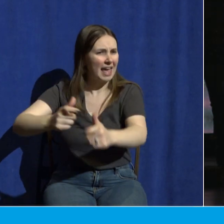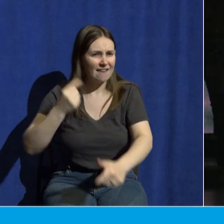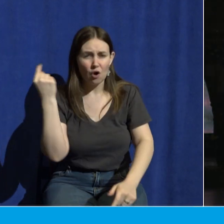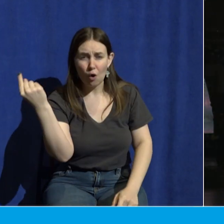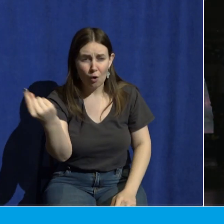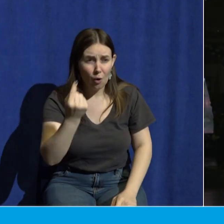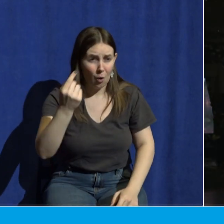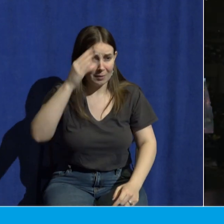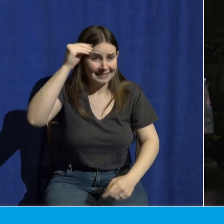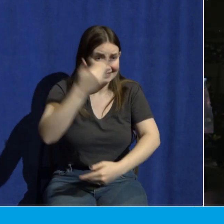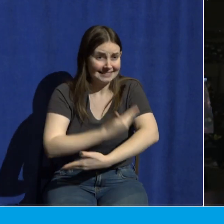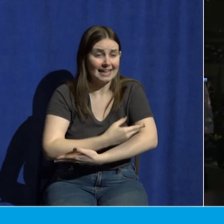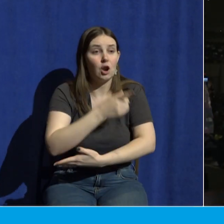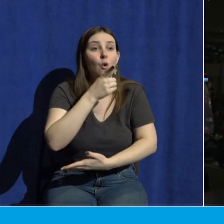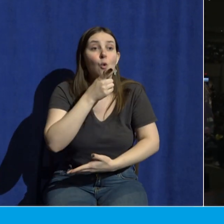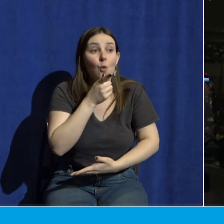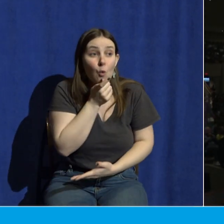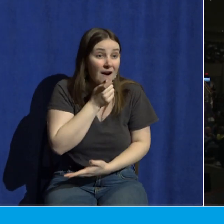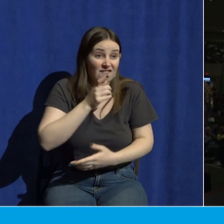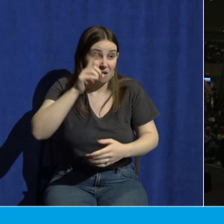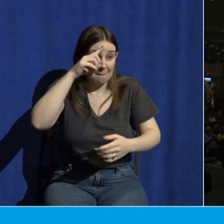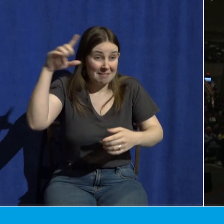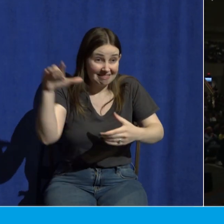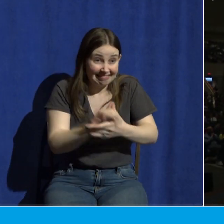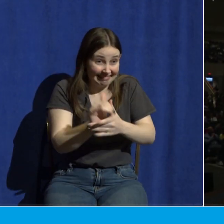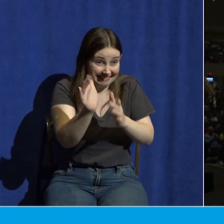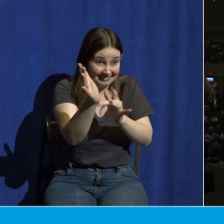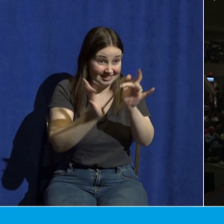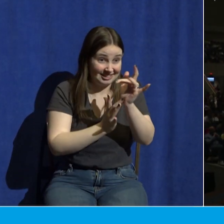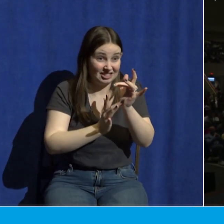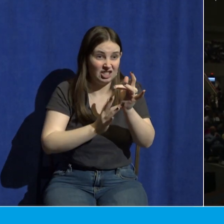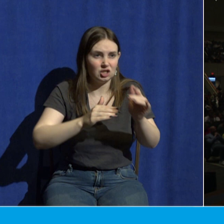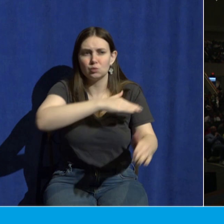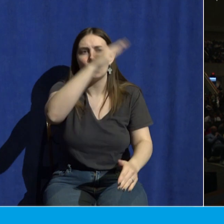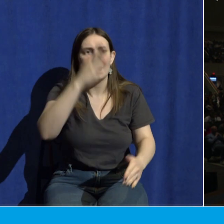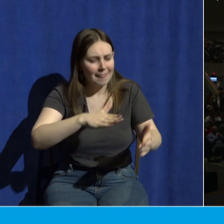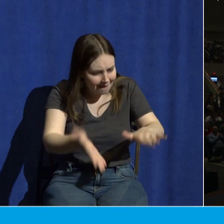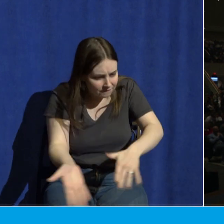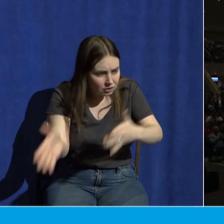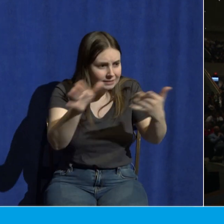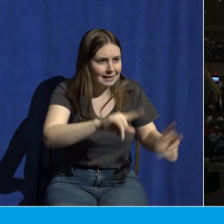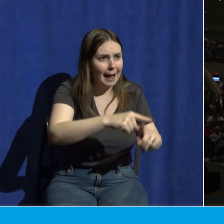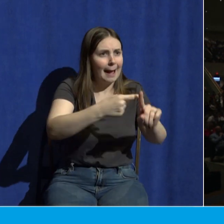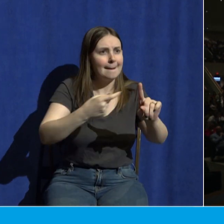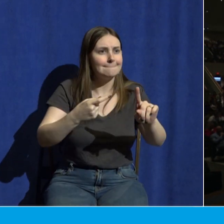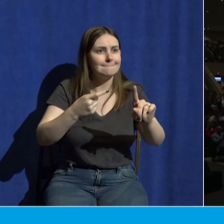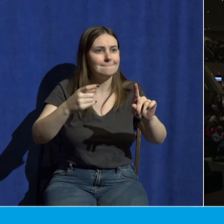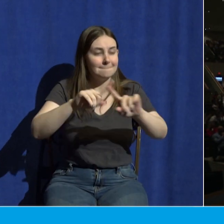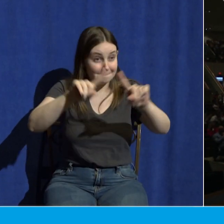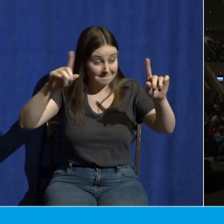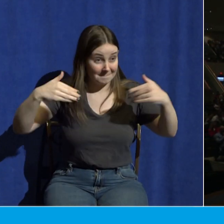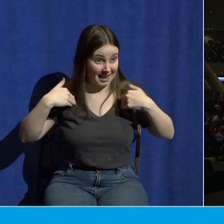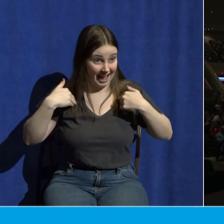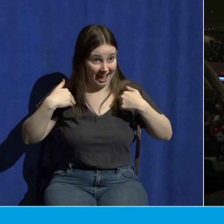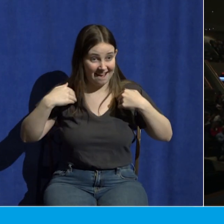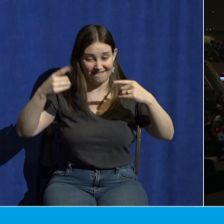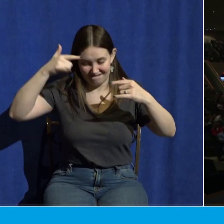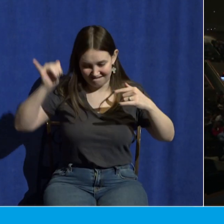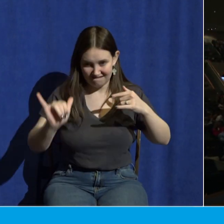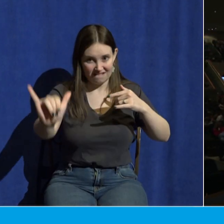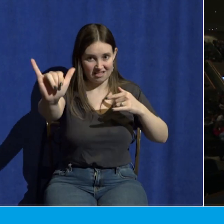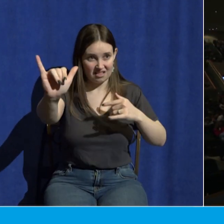believes in him, trusts in him, will never perish but have everlasting life. All glory be to your name